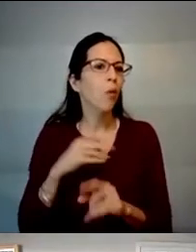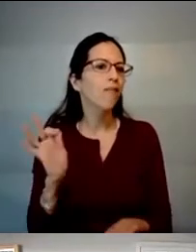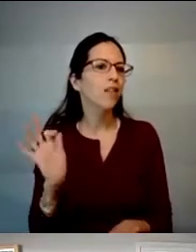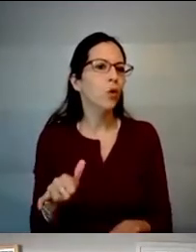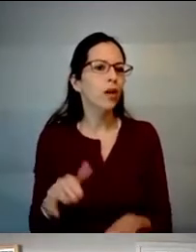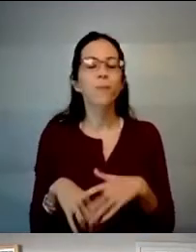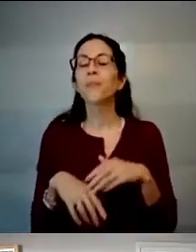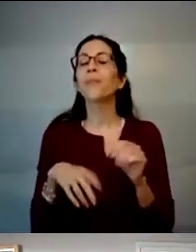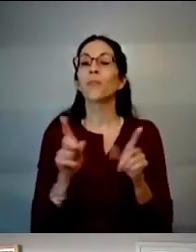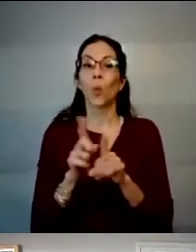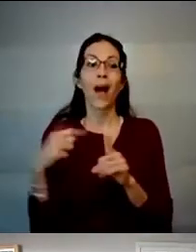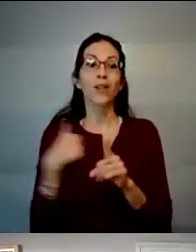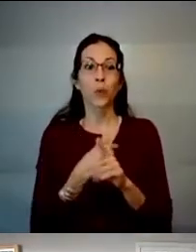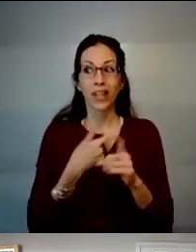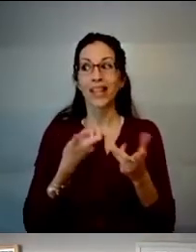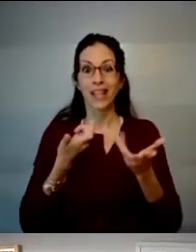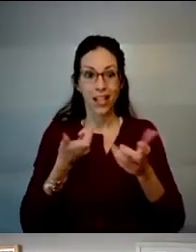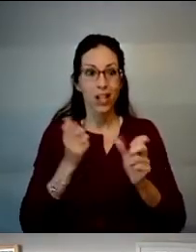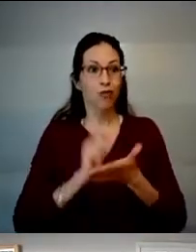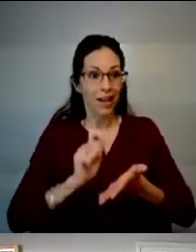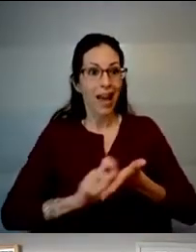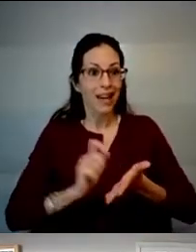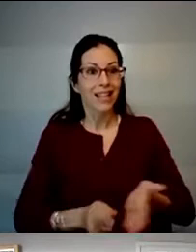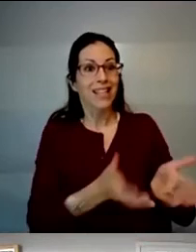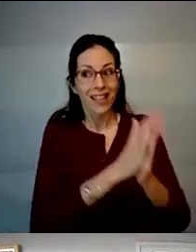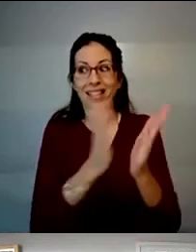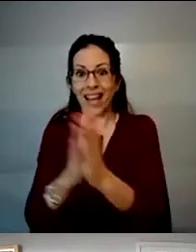creating solicitations, generating asks,